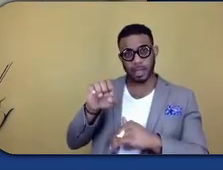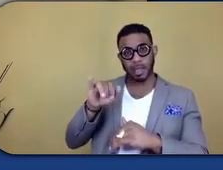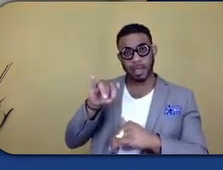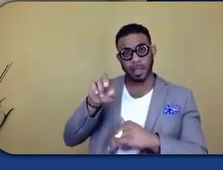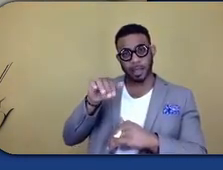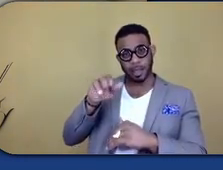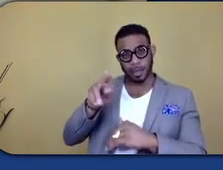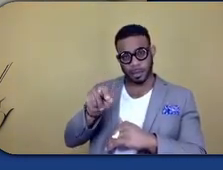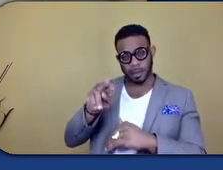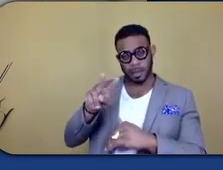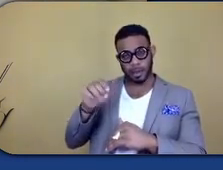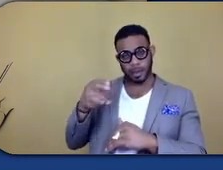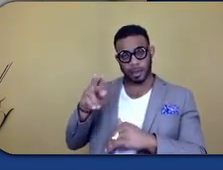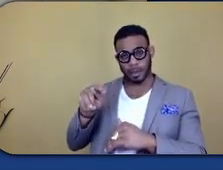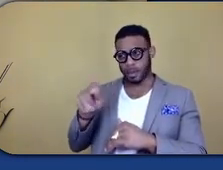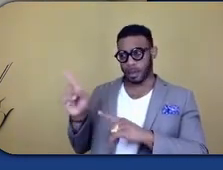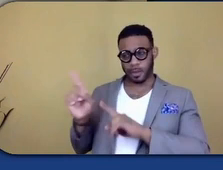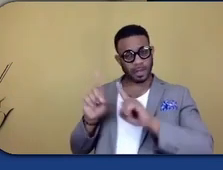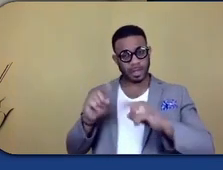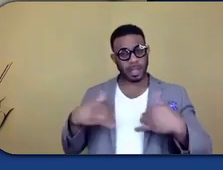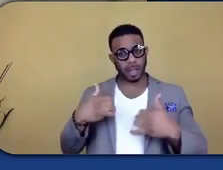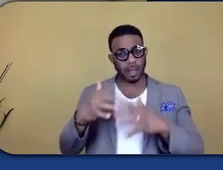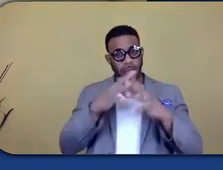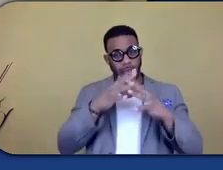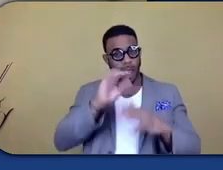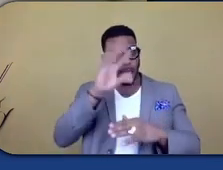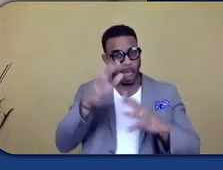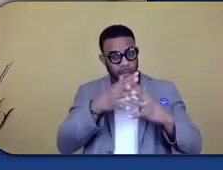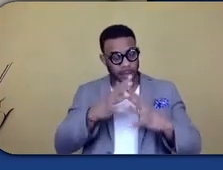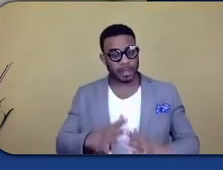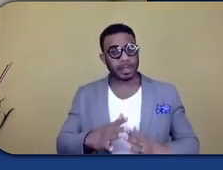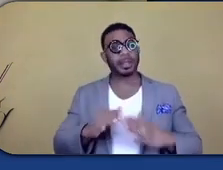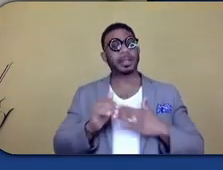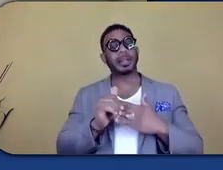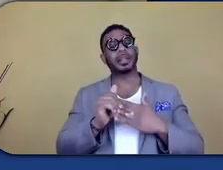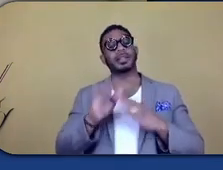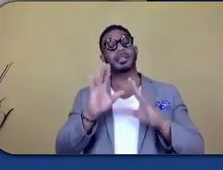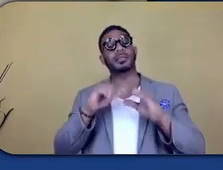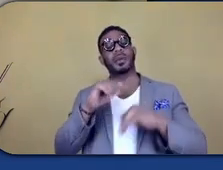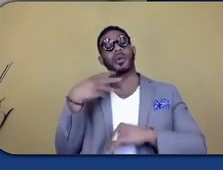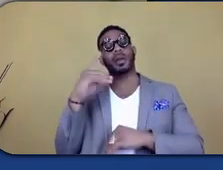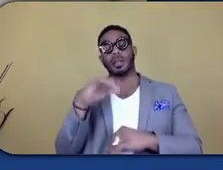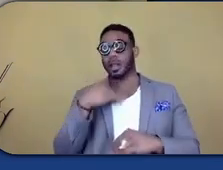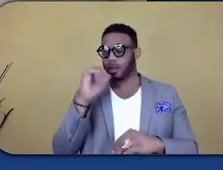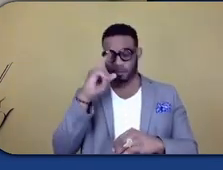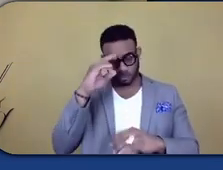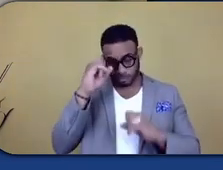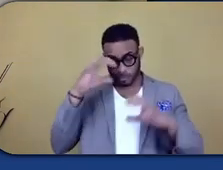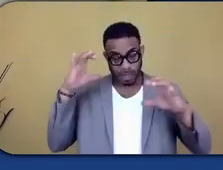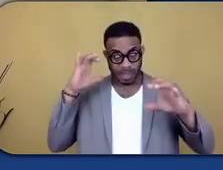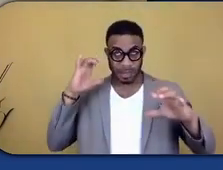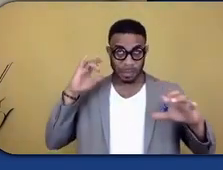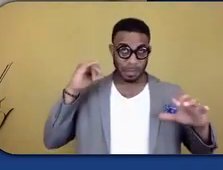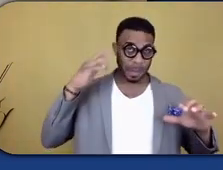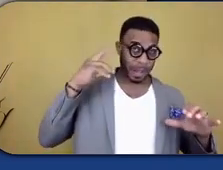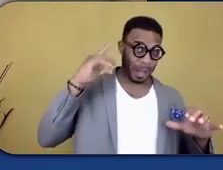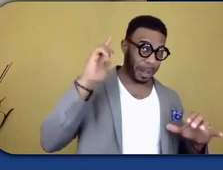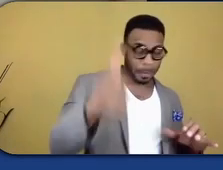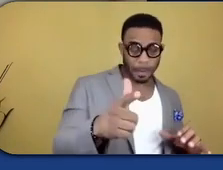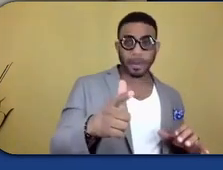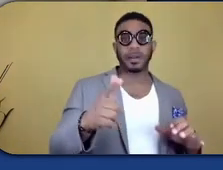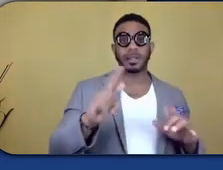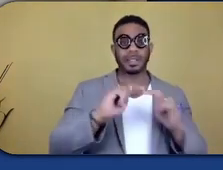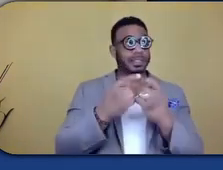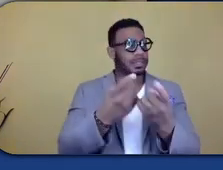Young African Leaders Summit in Washington, D.C. I never would have imagined that several months later,